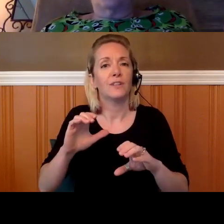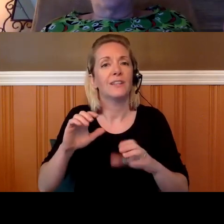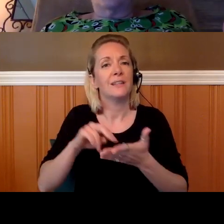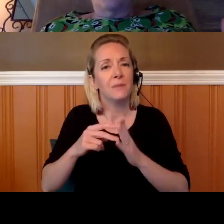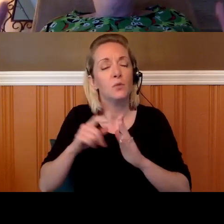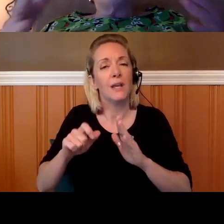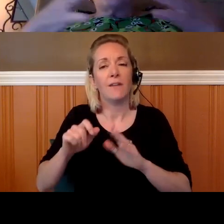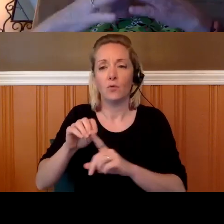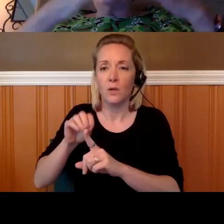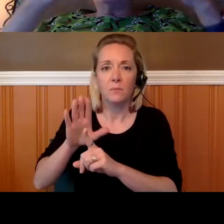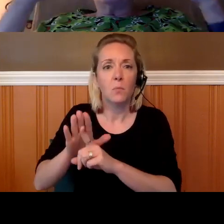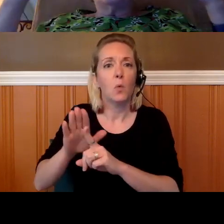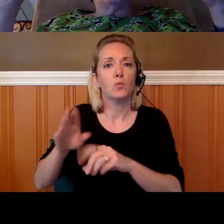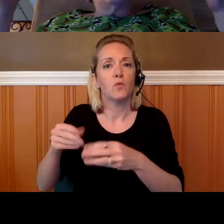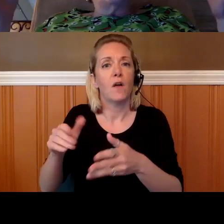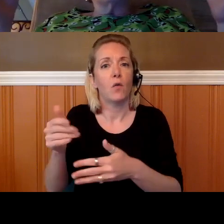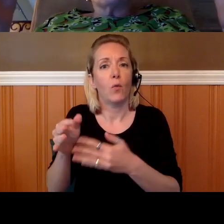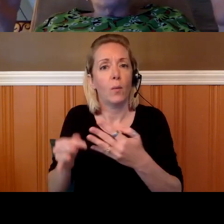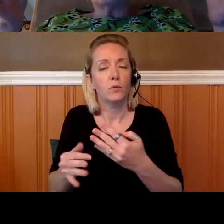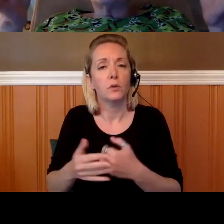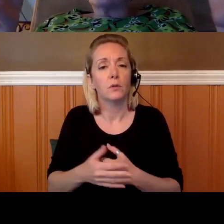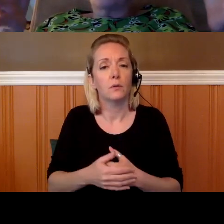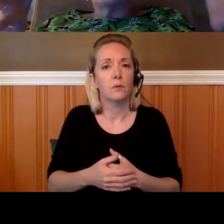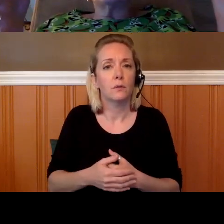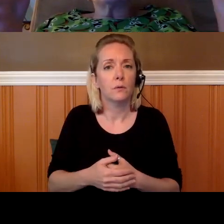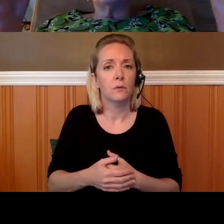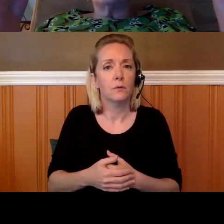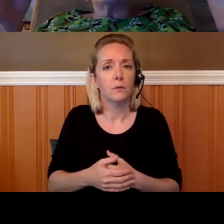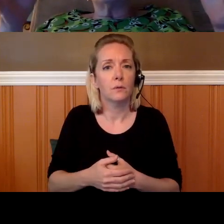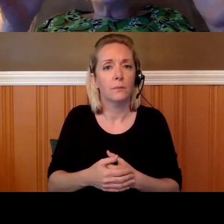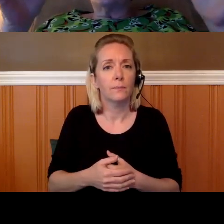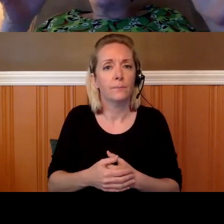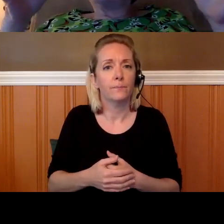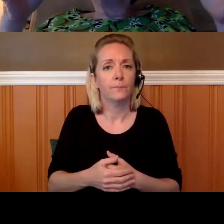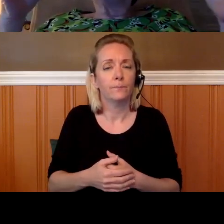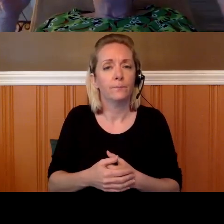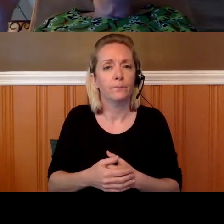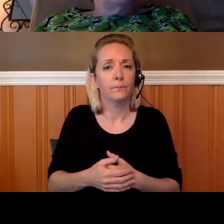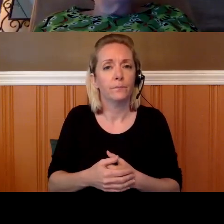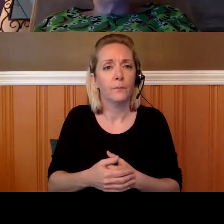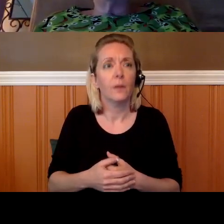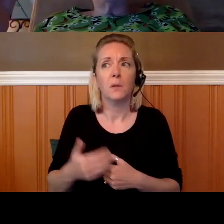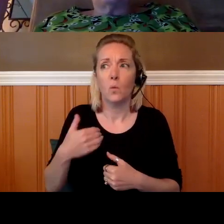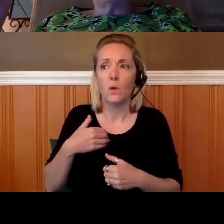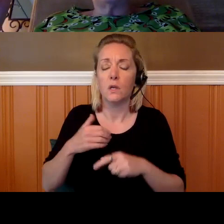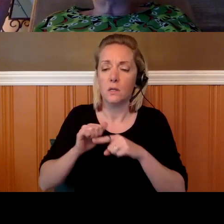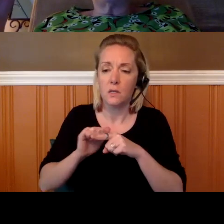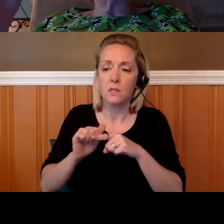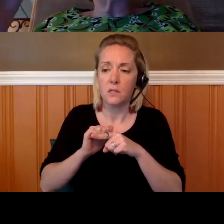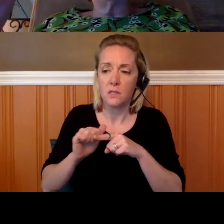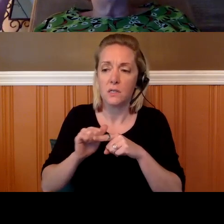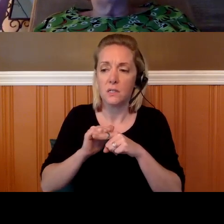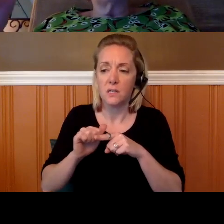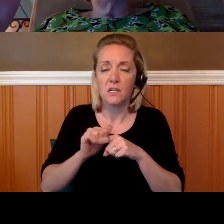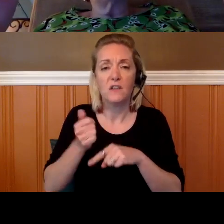know, across a couple of school years, we had at least 15 to 20 symbols that she had learned, and we